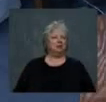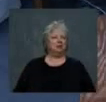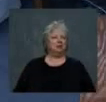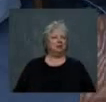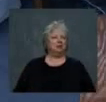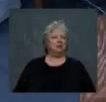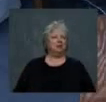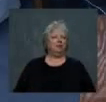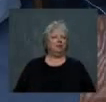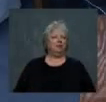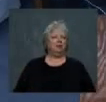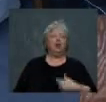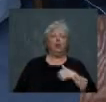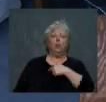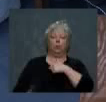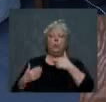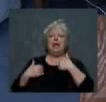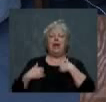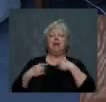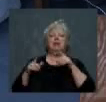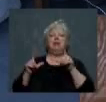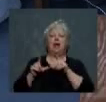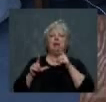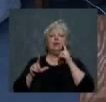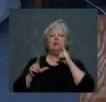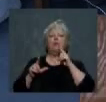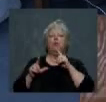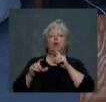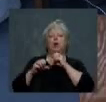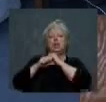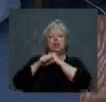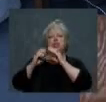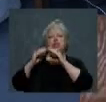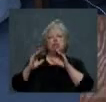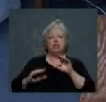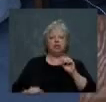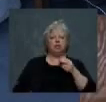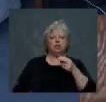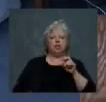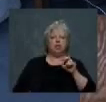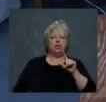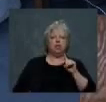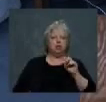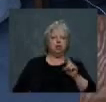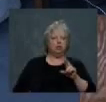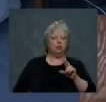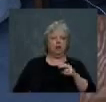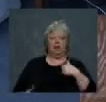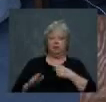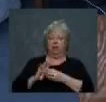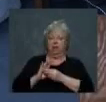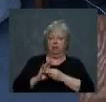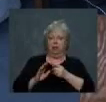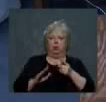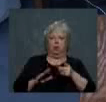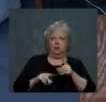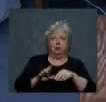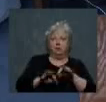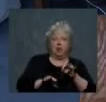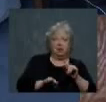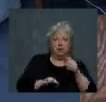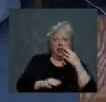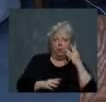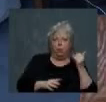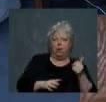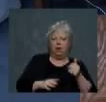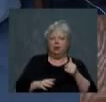we do have a shelter license. I can produce it. I have a copy of it right here. I'm not sure why they didn't find it. I'm not